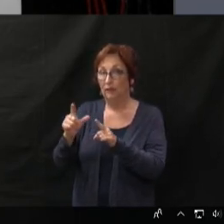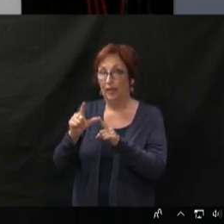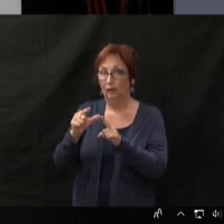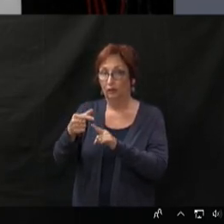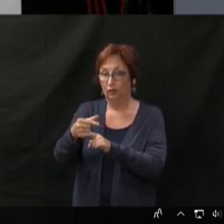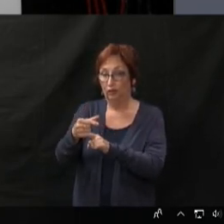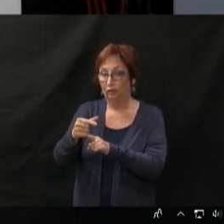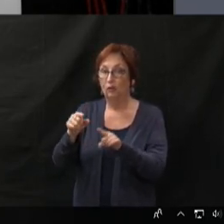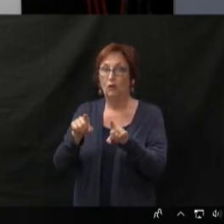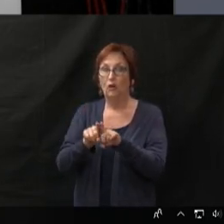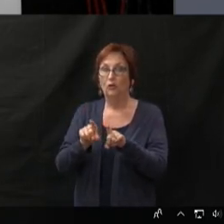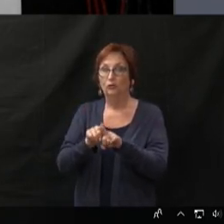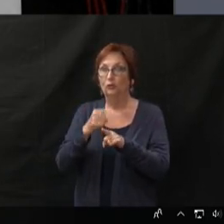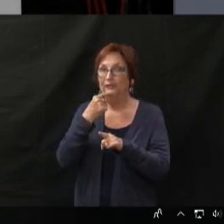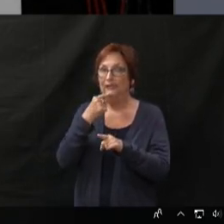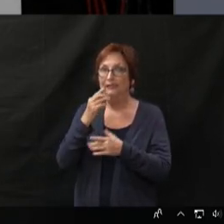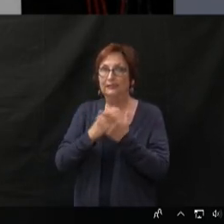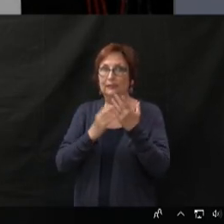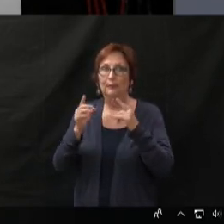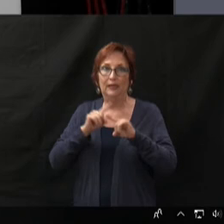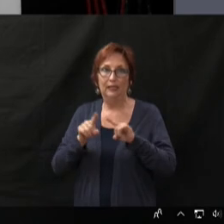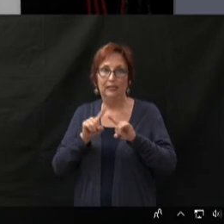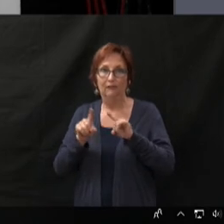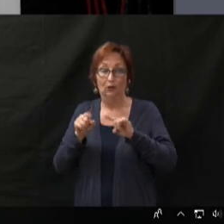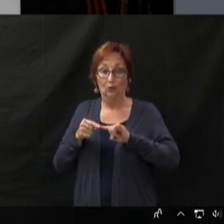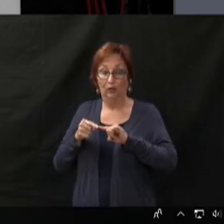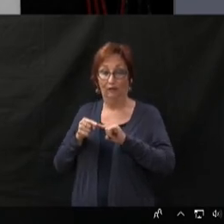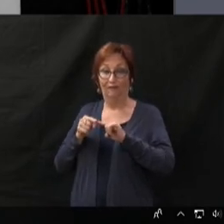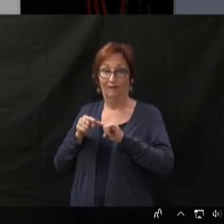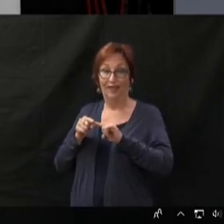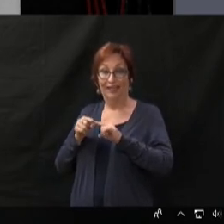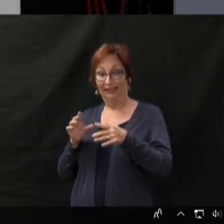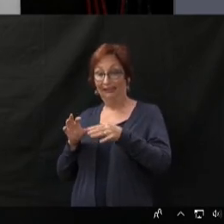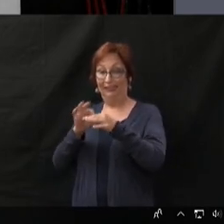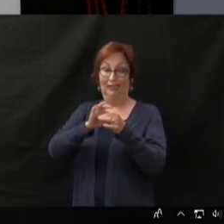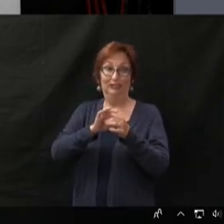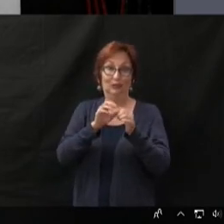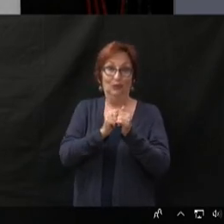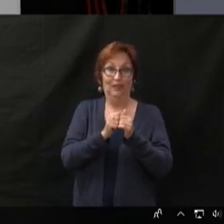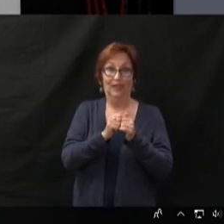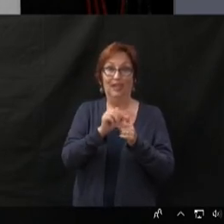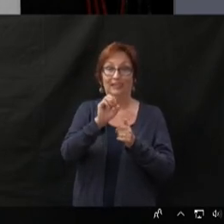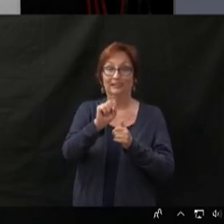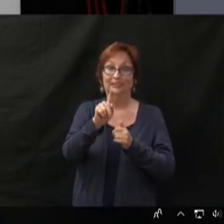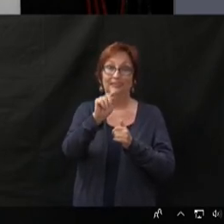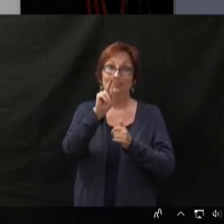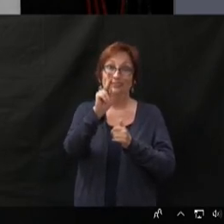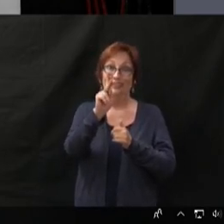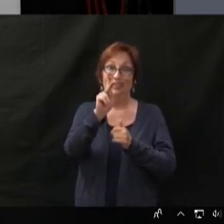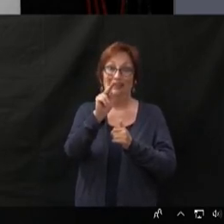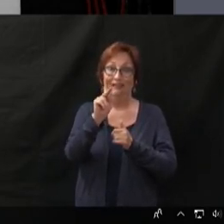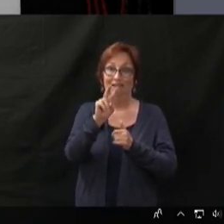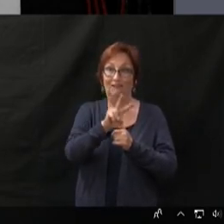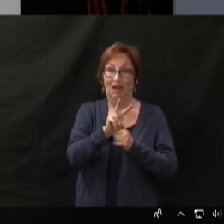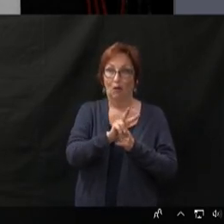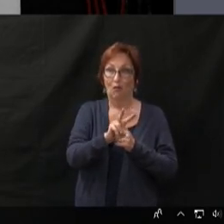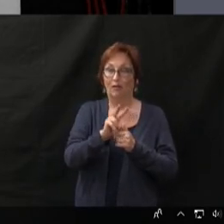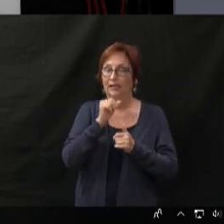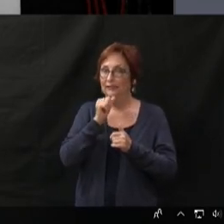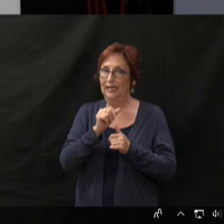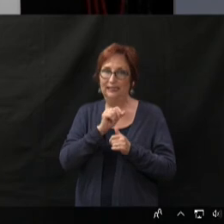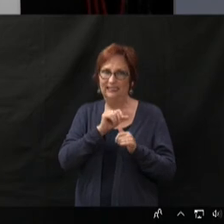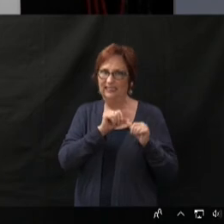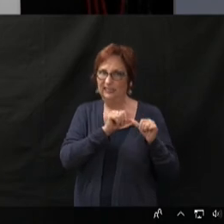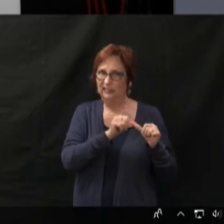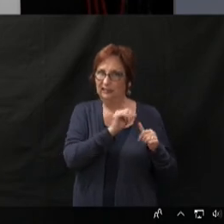also says something different when followed by a stick vowel. It is not as consistent as the C